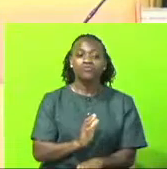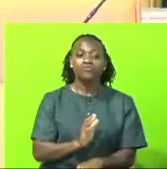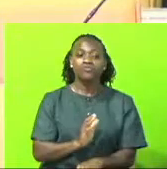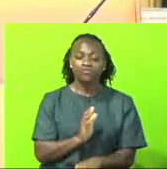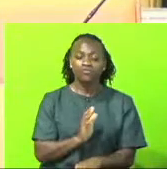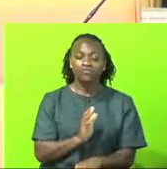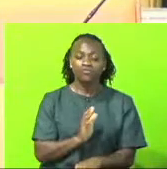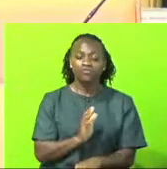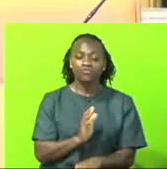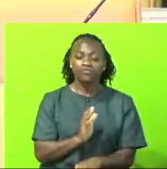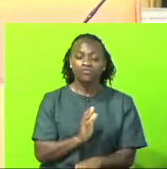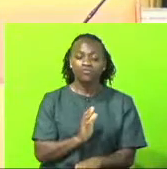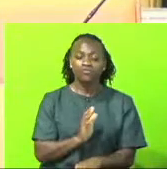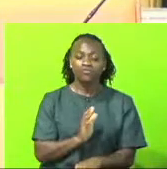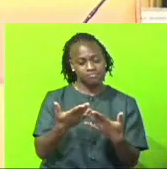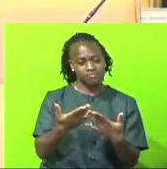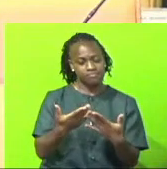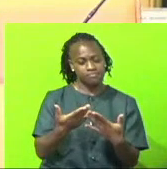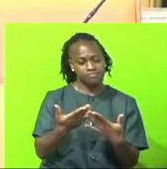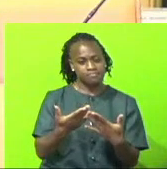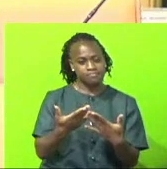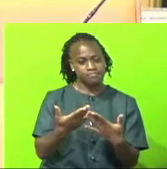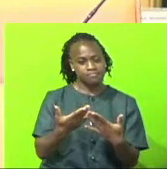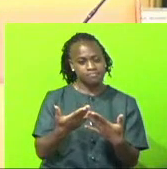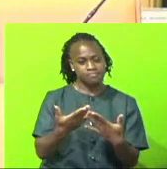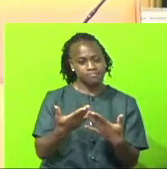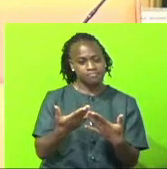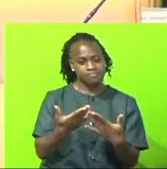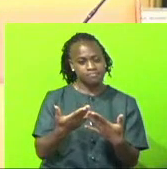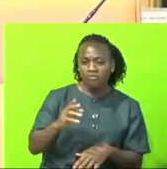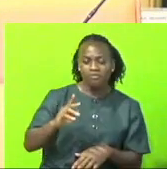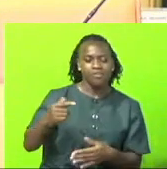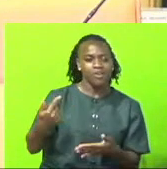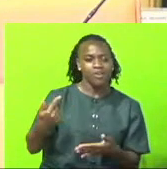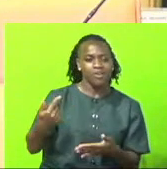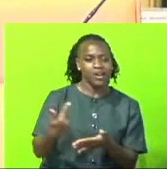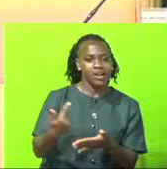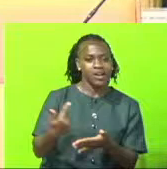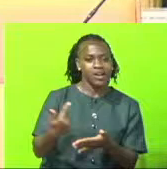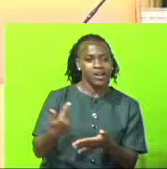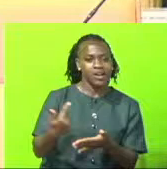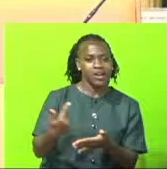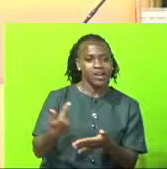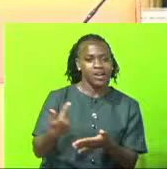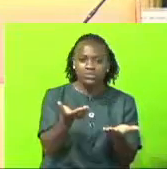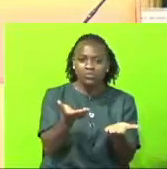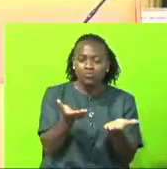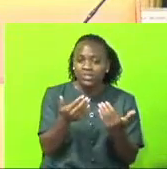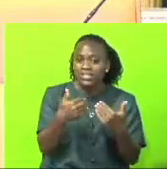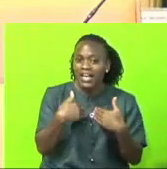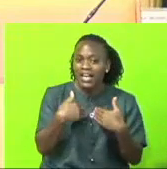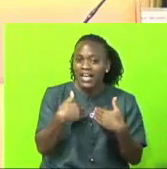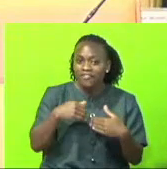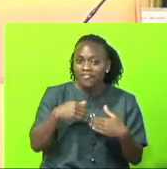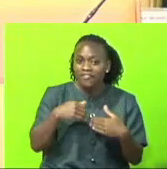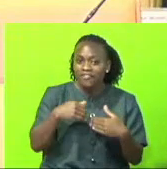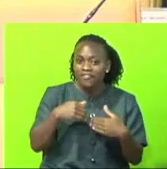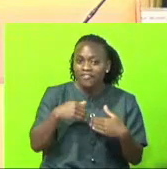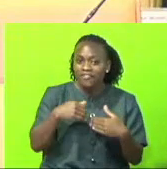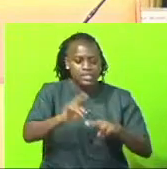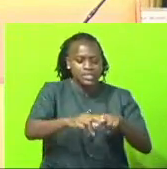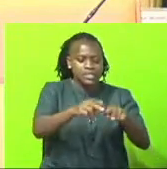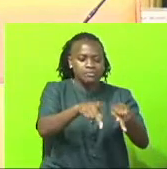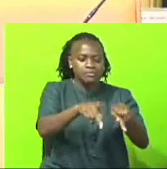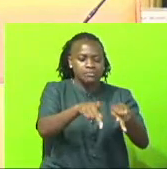Ghana. We shall not have a situation adopted freely by any city MP where he or